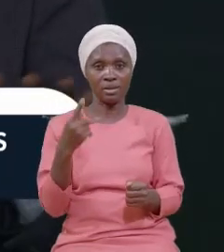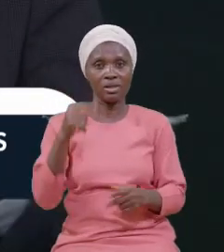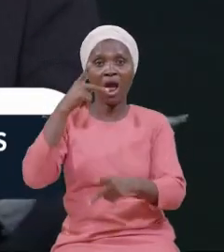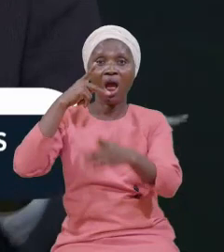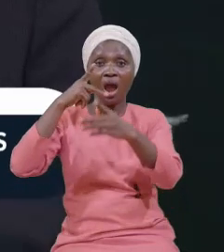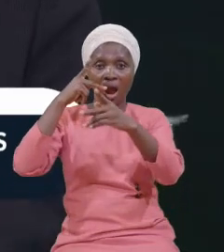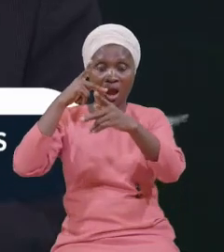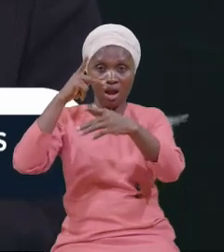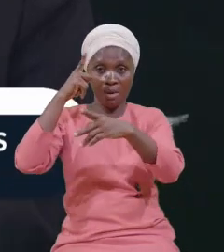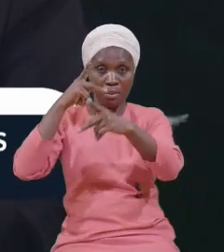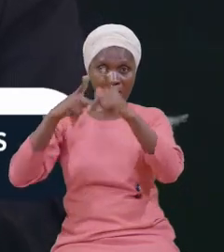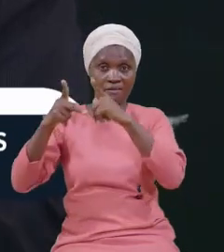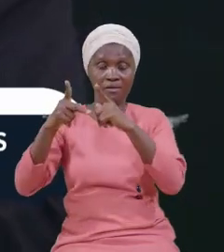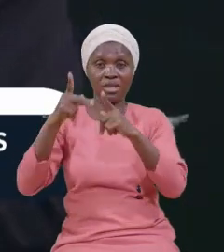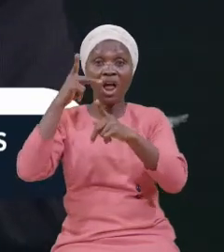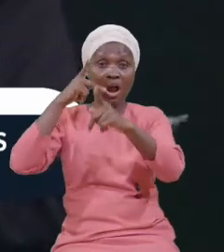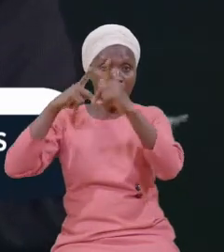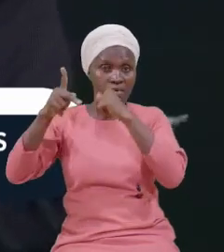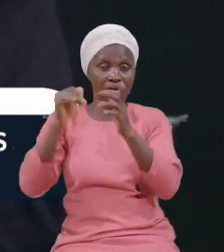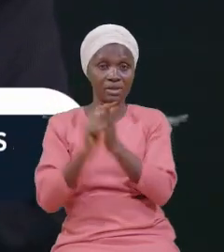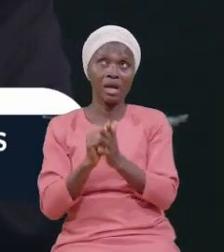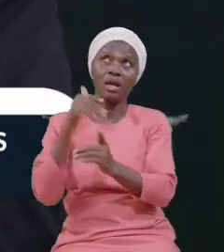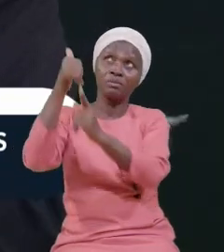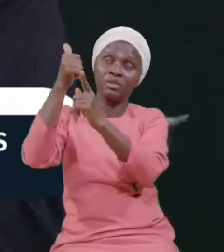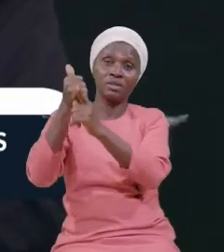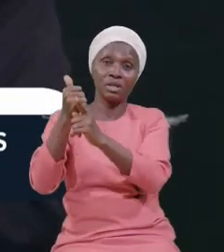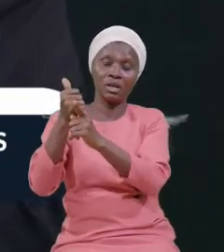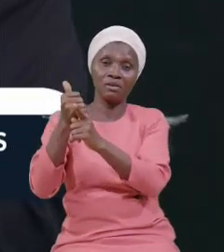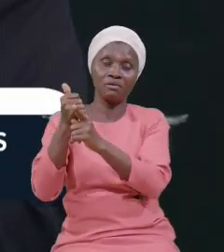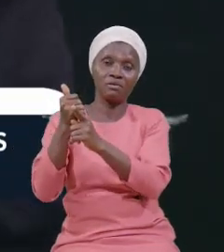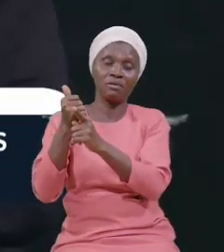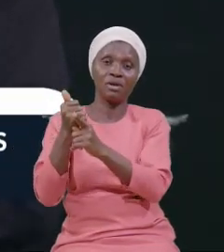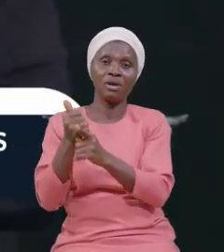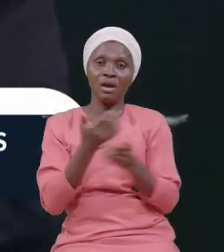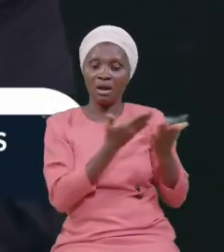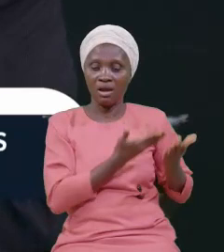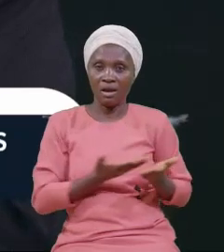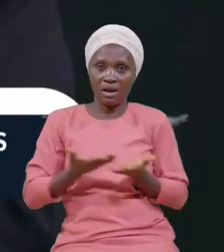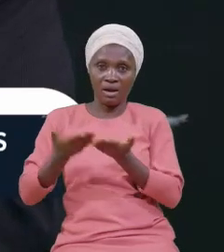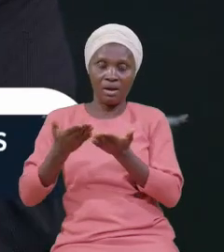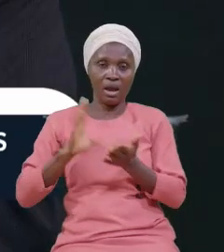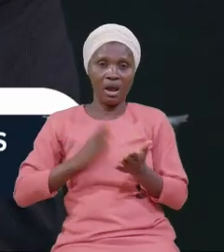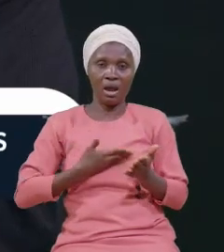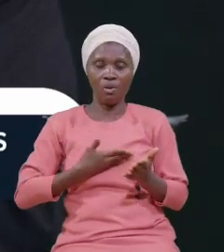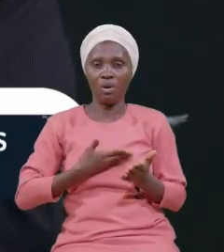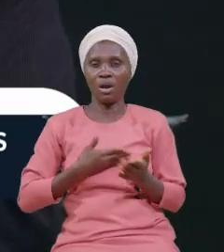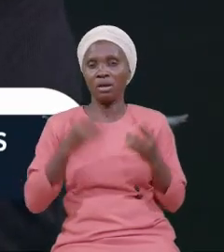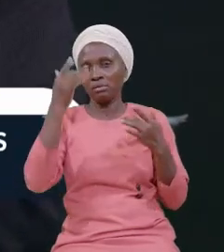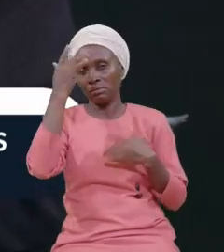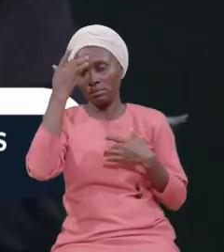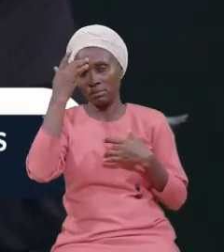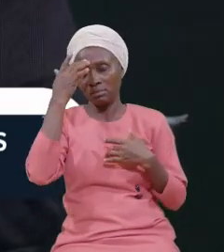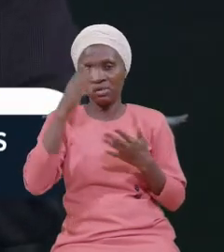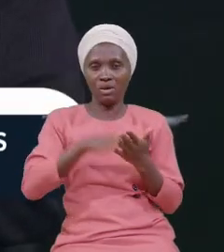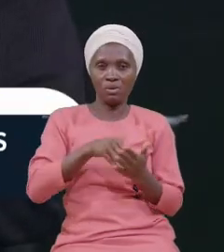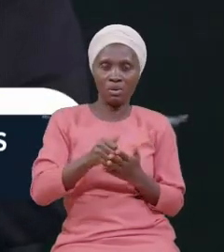our infirmities and bare our sicknesses. We're told in Acts chapter